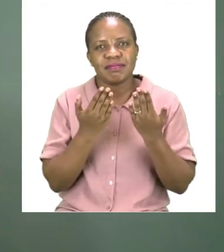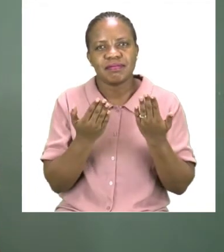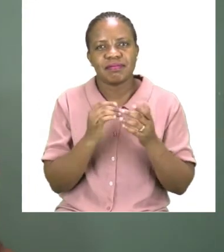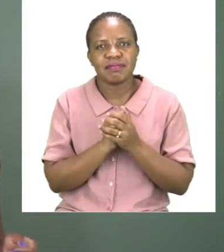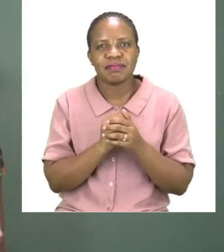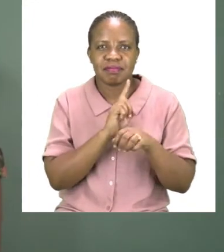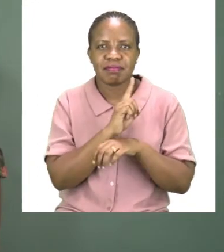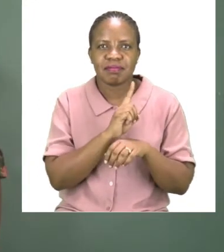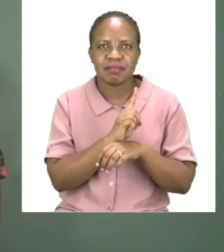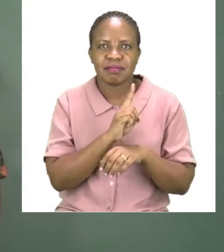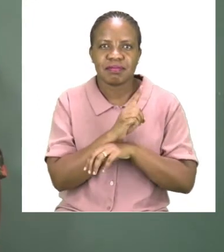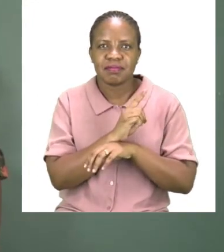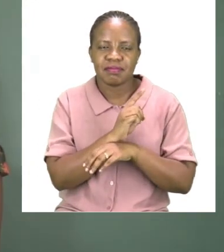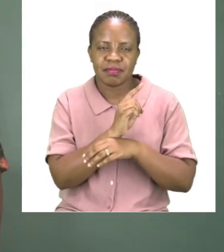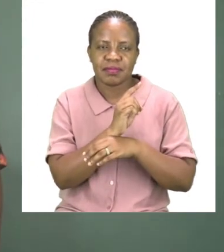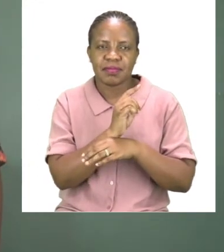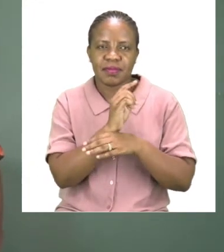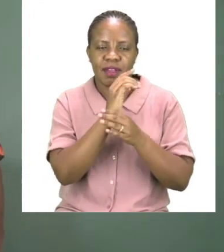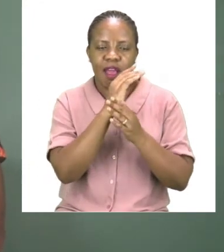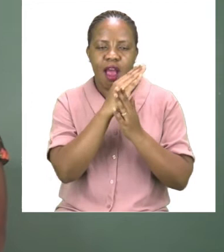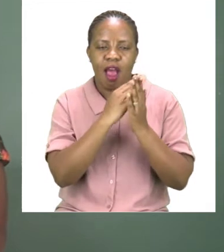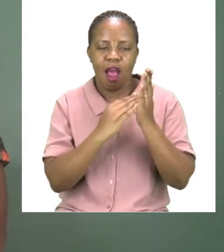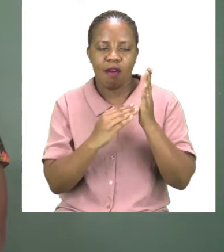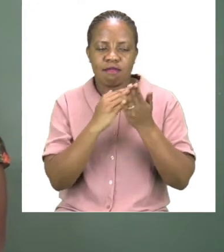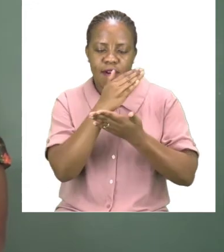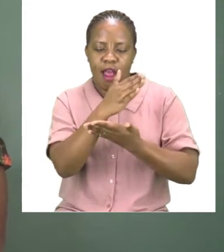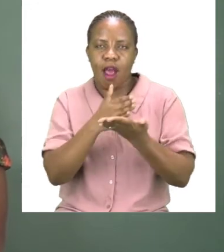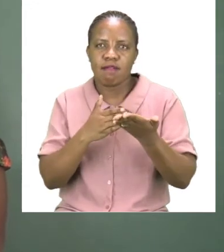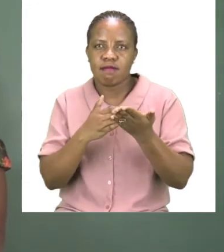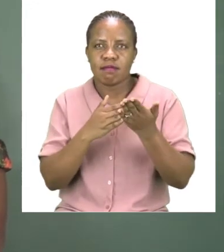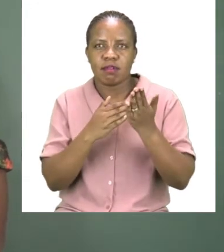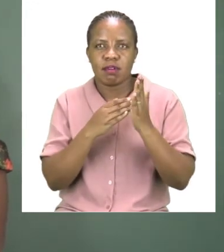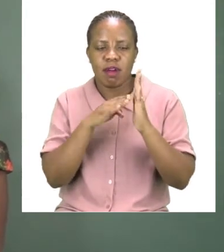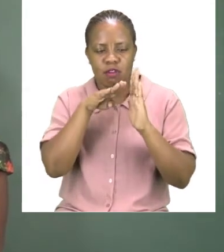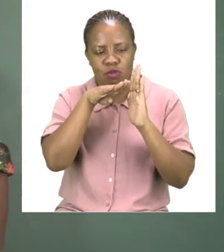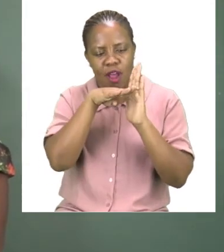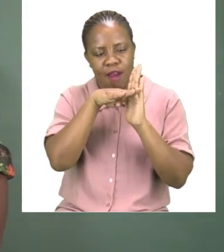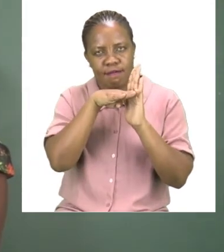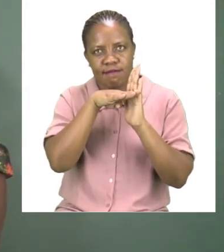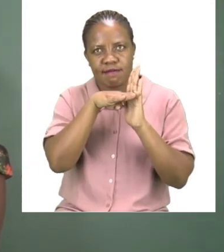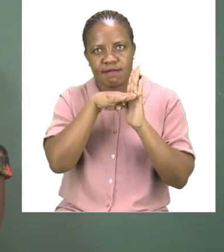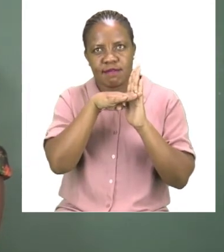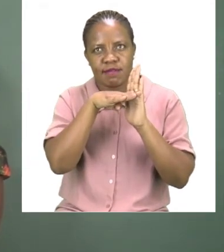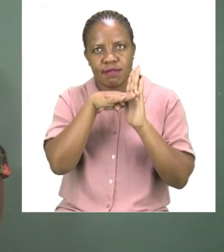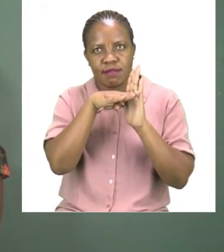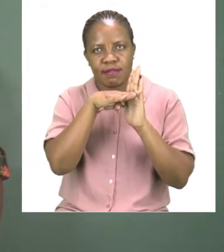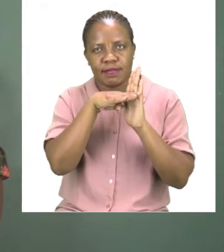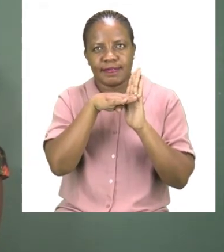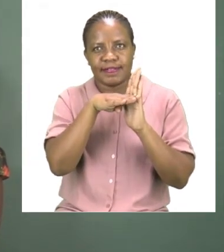first one which is half. So this one is half full. You can see